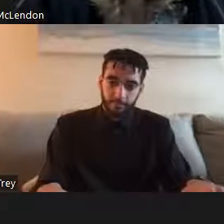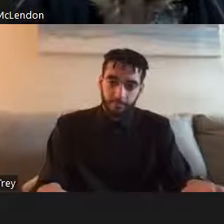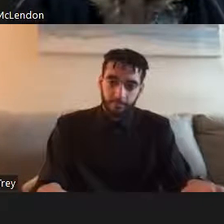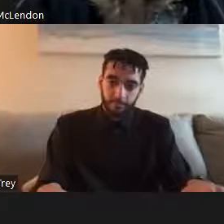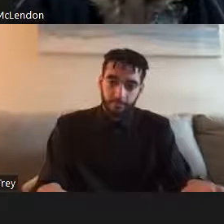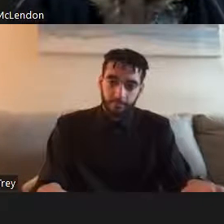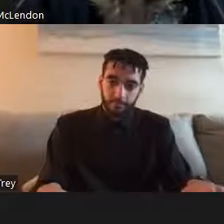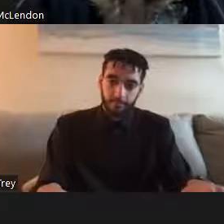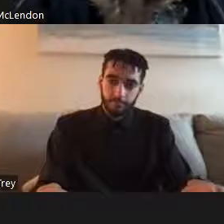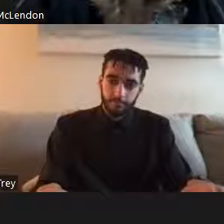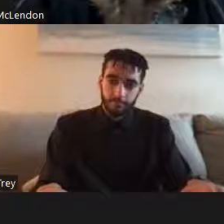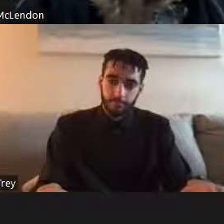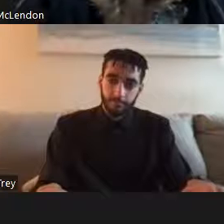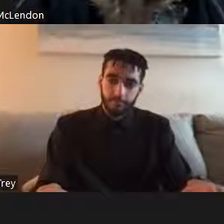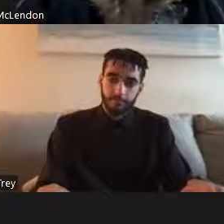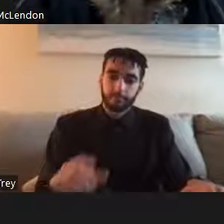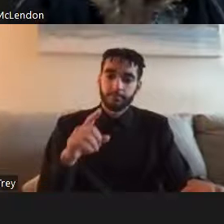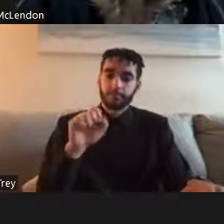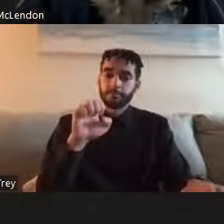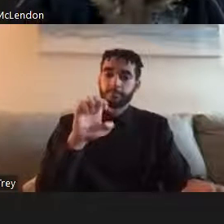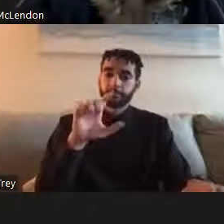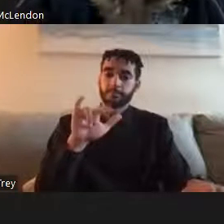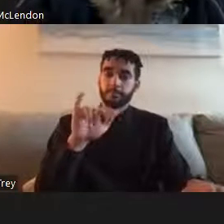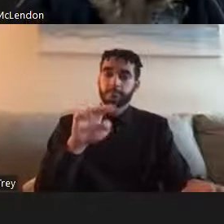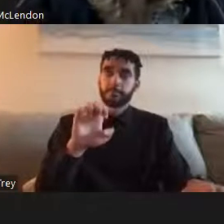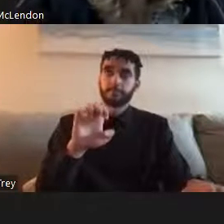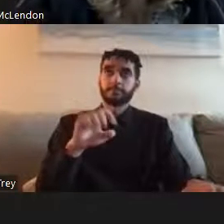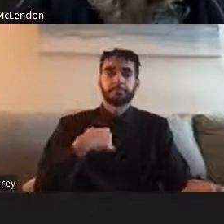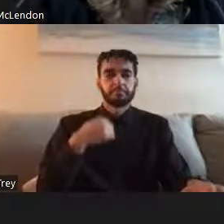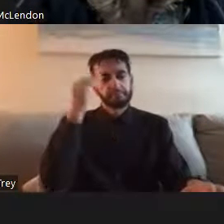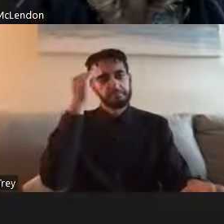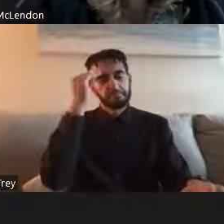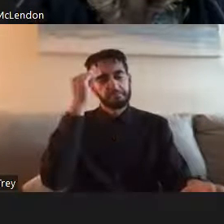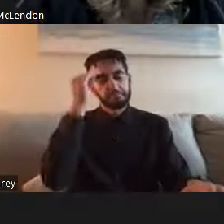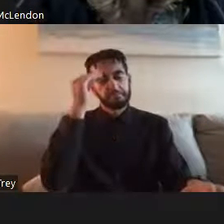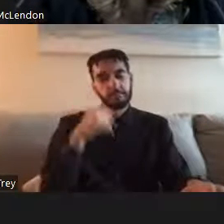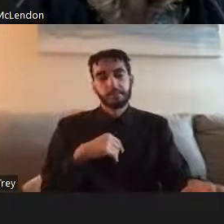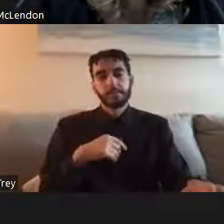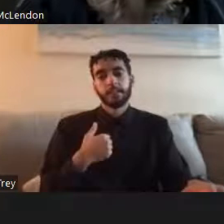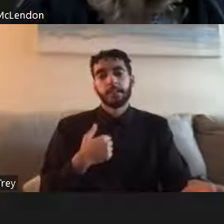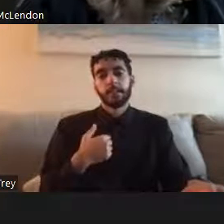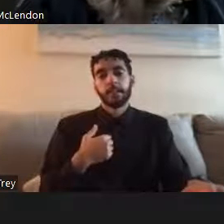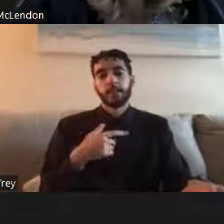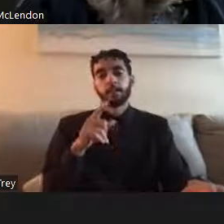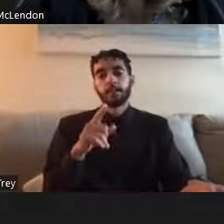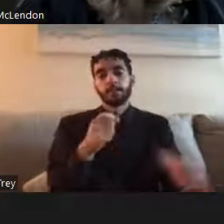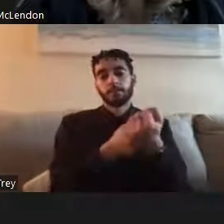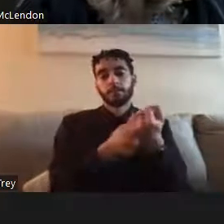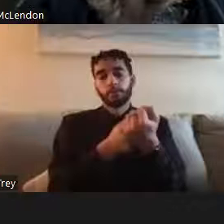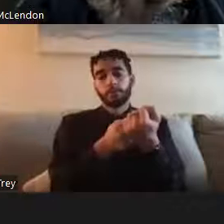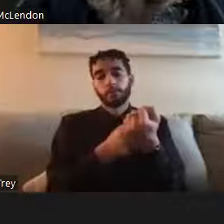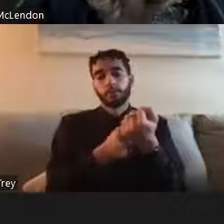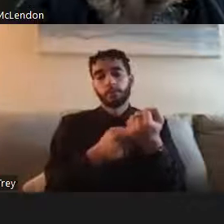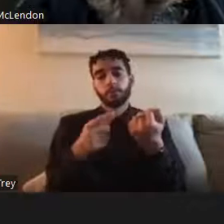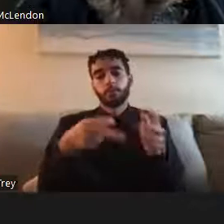Celine. I was just wondering, you know, all of the non-pharmacological supports you're referencing, because